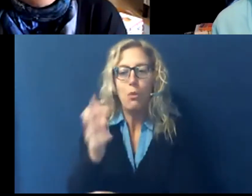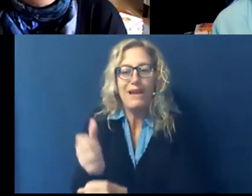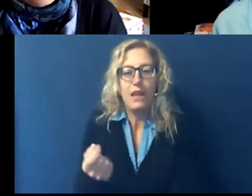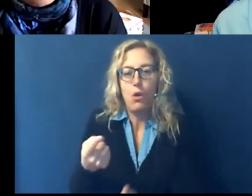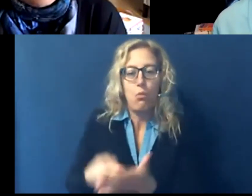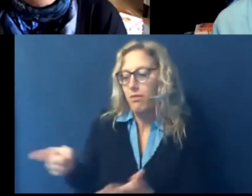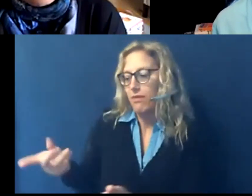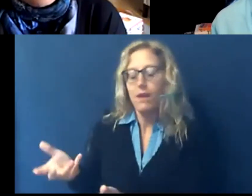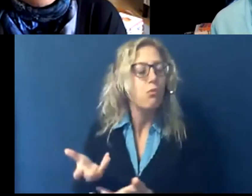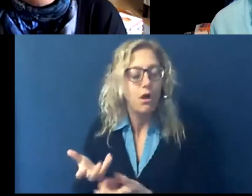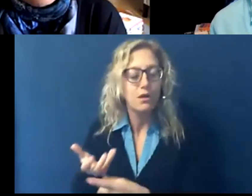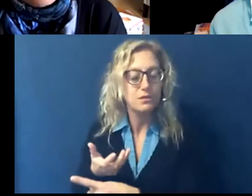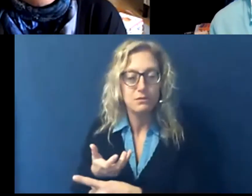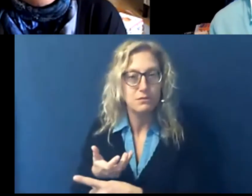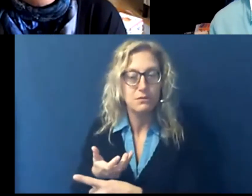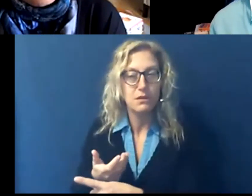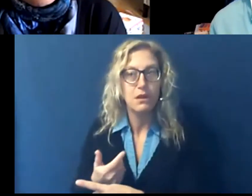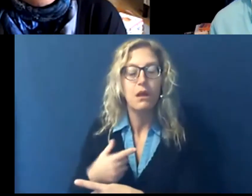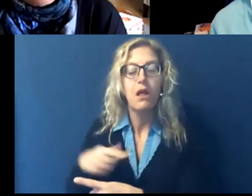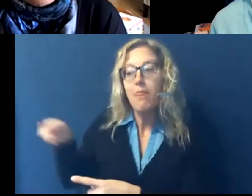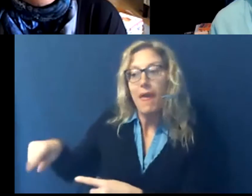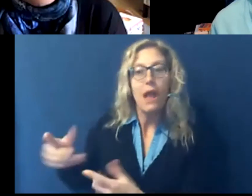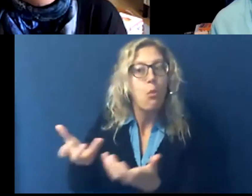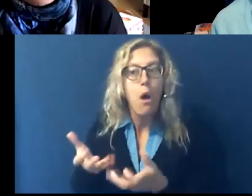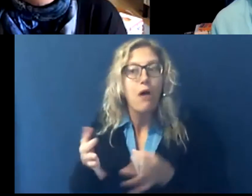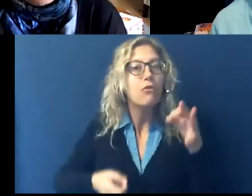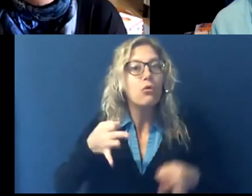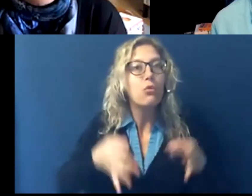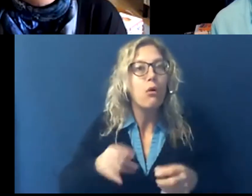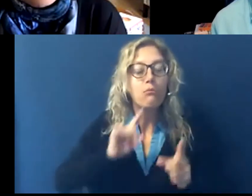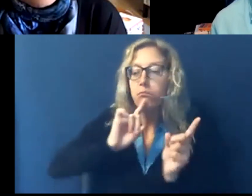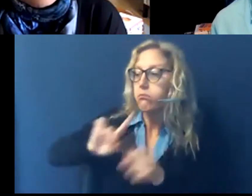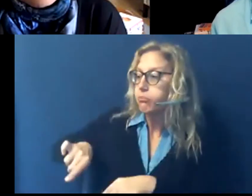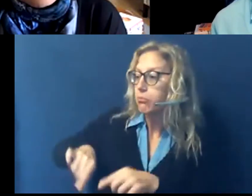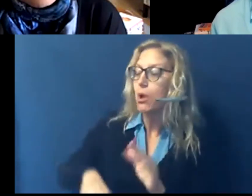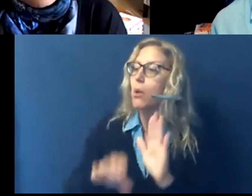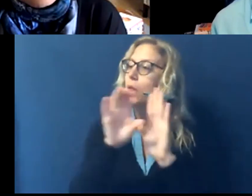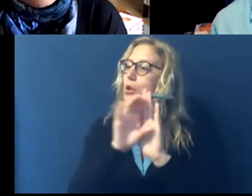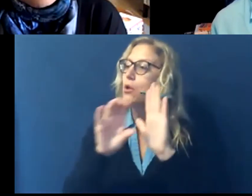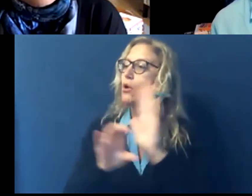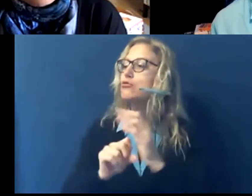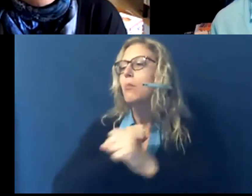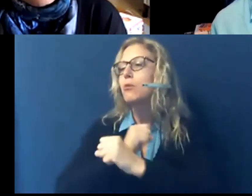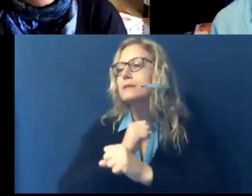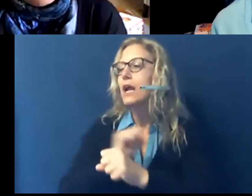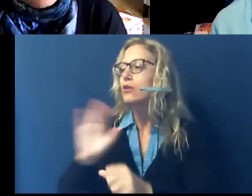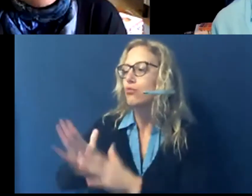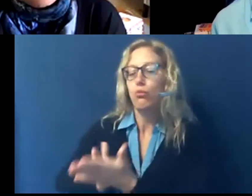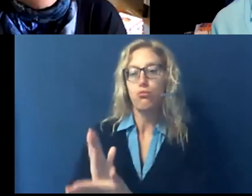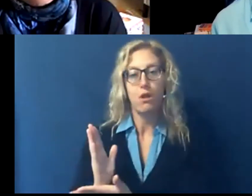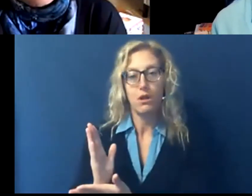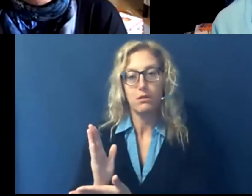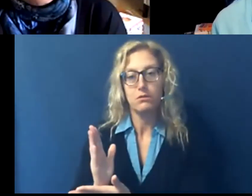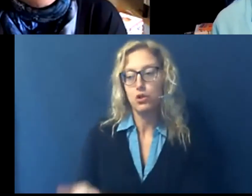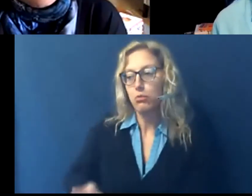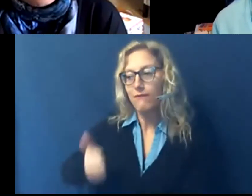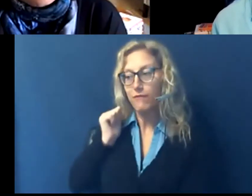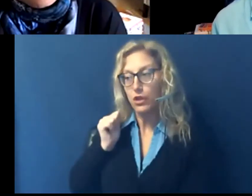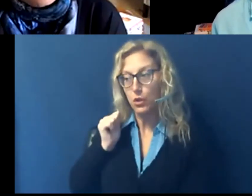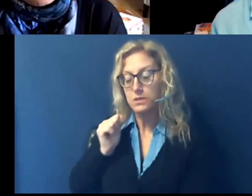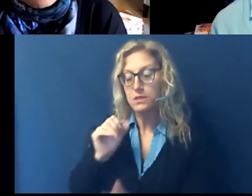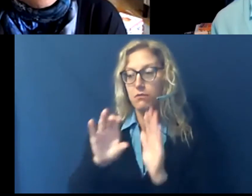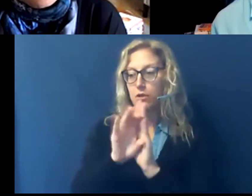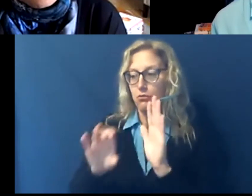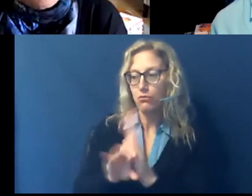want, which is for the court to say, the Constitution protects your right to refuse. The